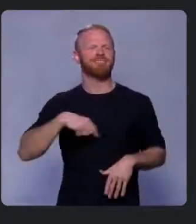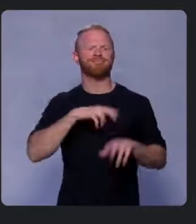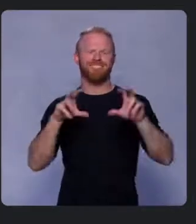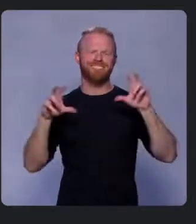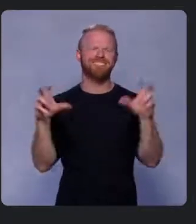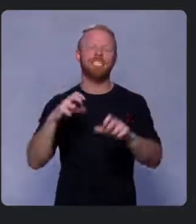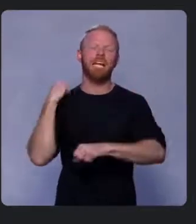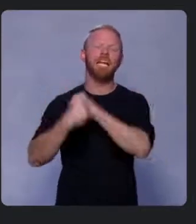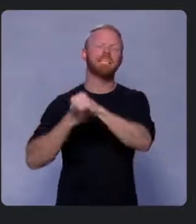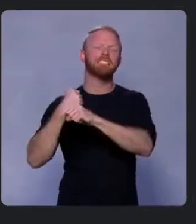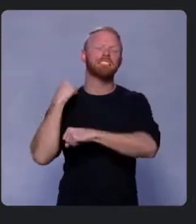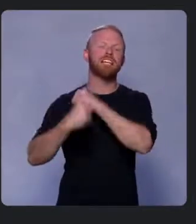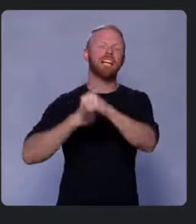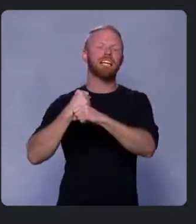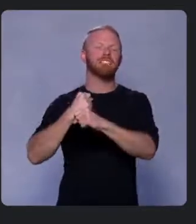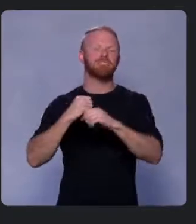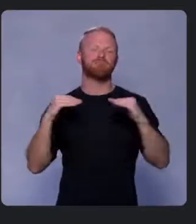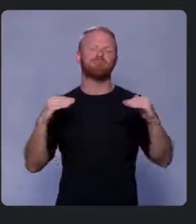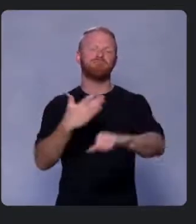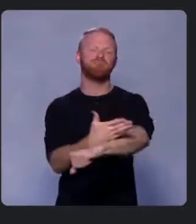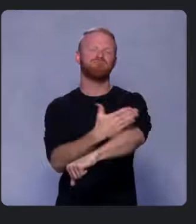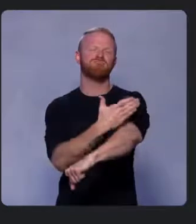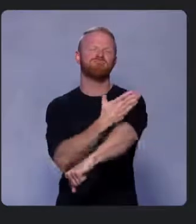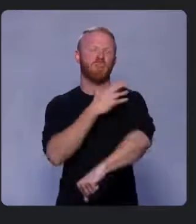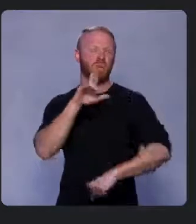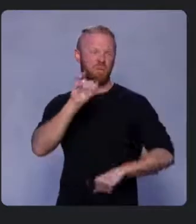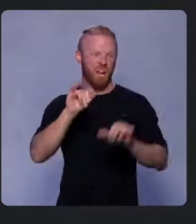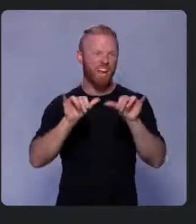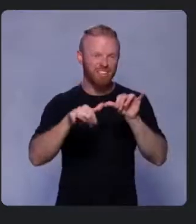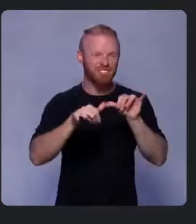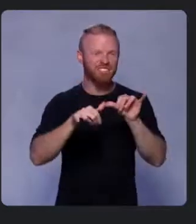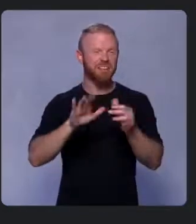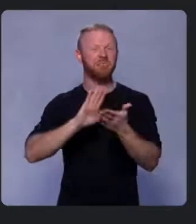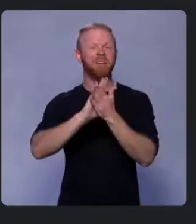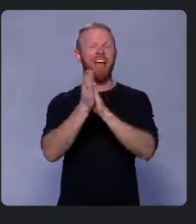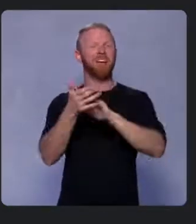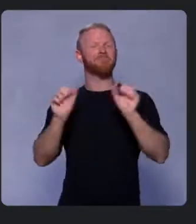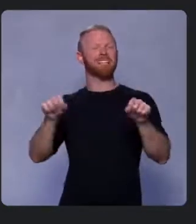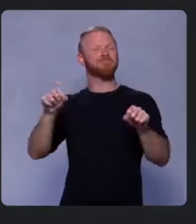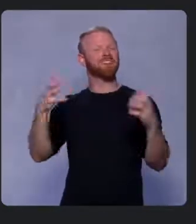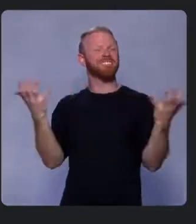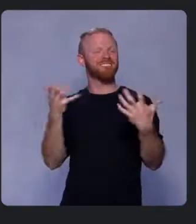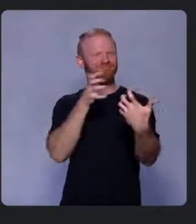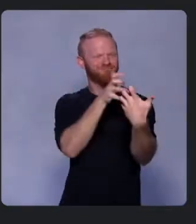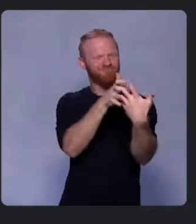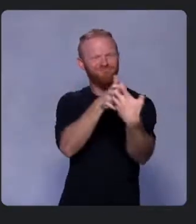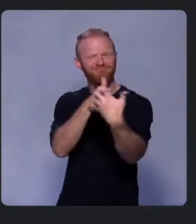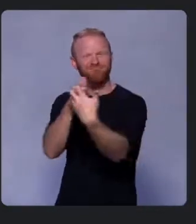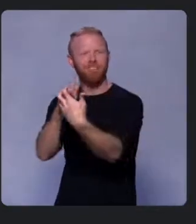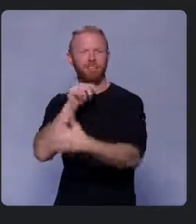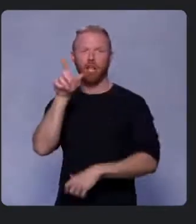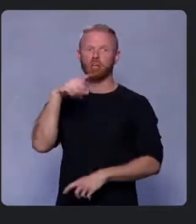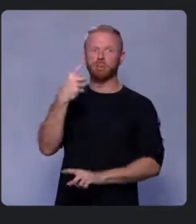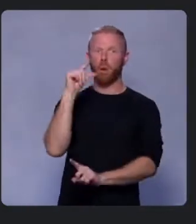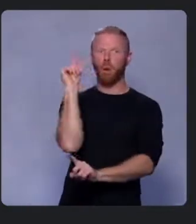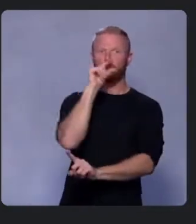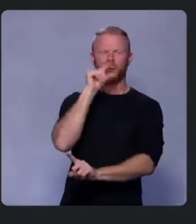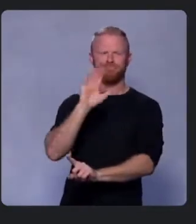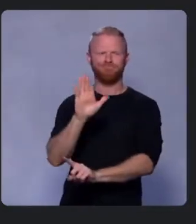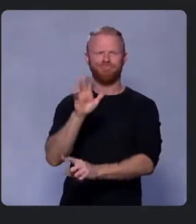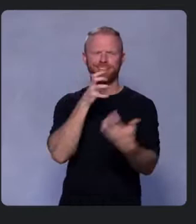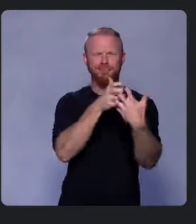into advancing UI engineering, making it possible for any app, not just Google's, to blend in their